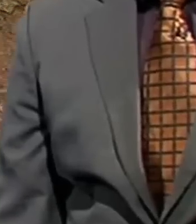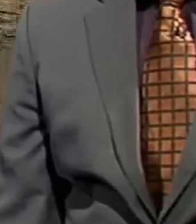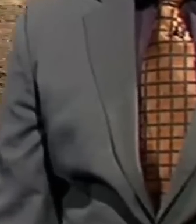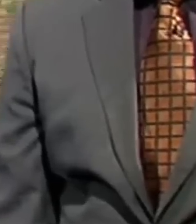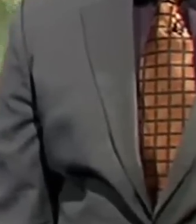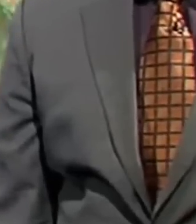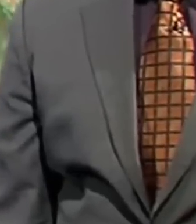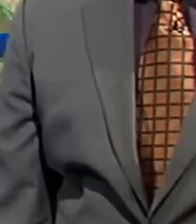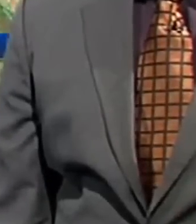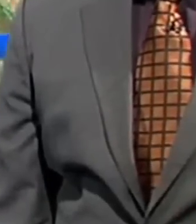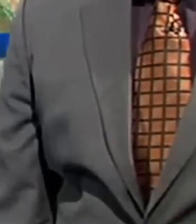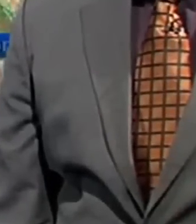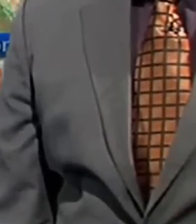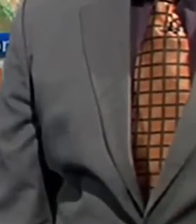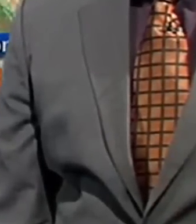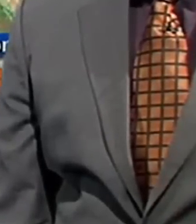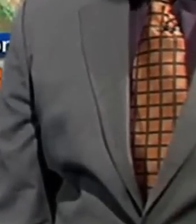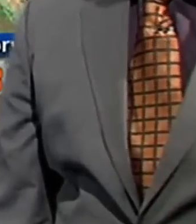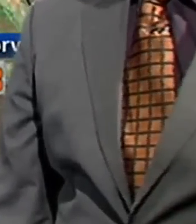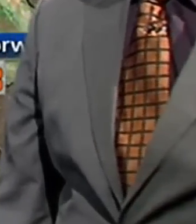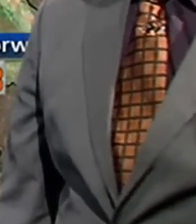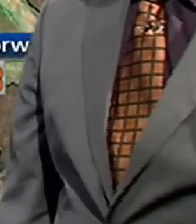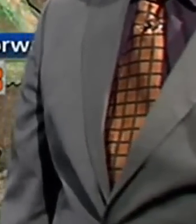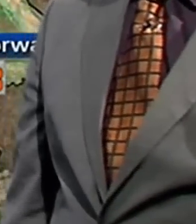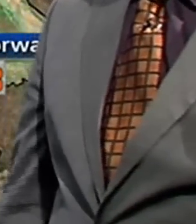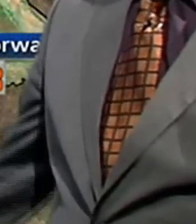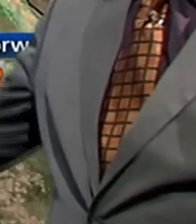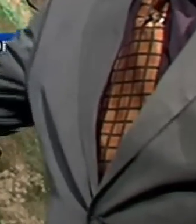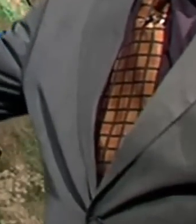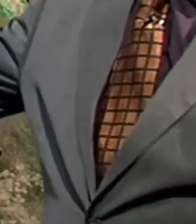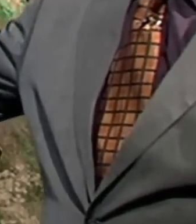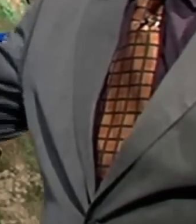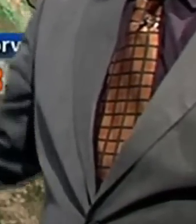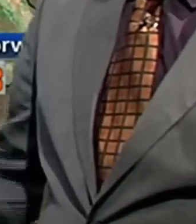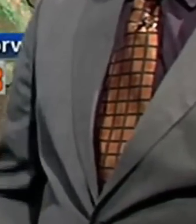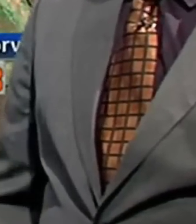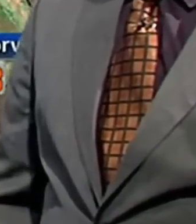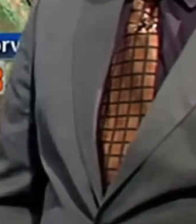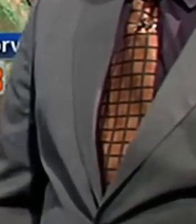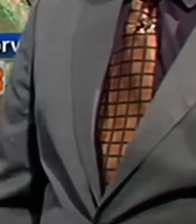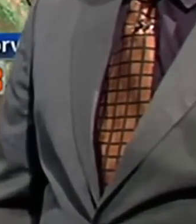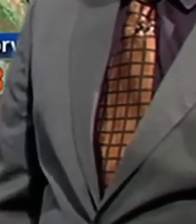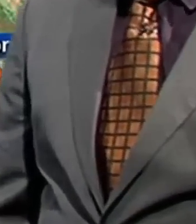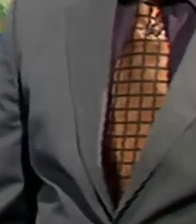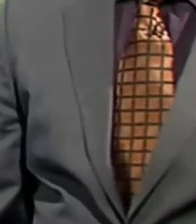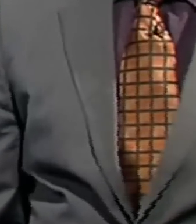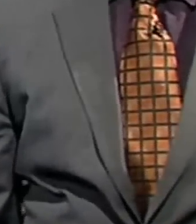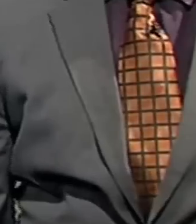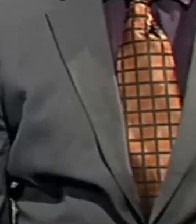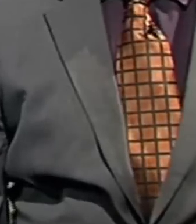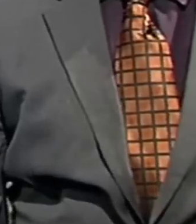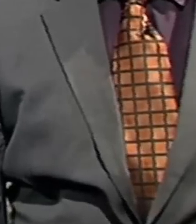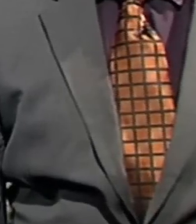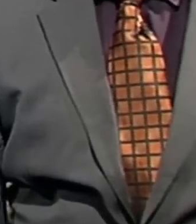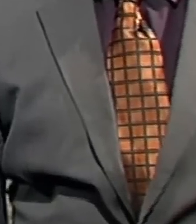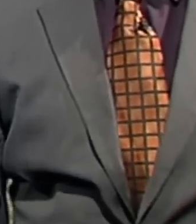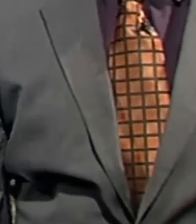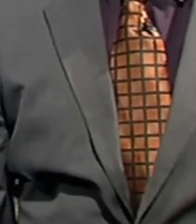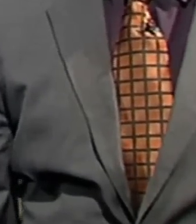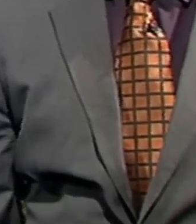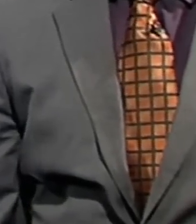sheba ka mane ka provinceng ya Limpopo teng ka lebella hore teng ho futumela haholo ka mane ka Polokwane mme tla re shebile dibaka tsane sa le phala